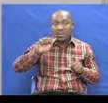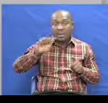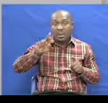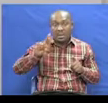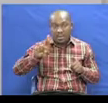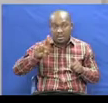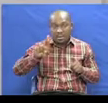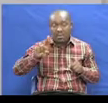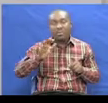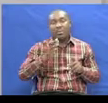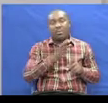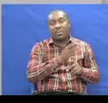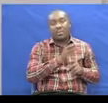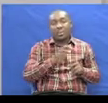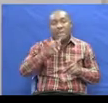equations.